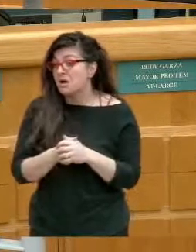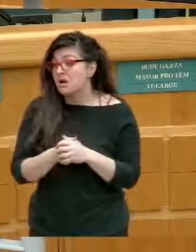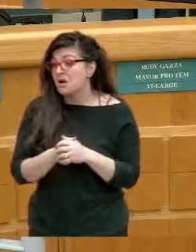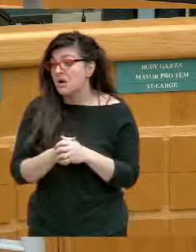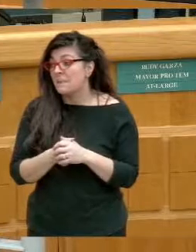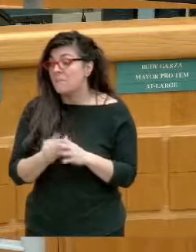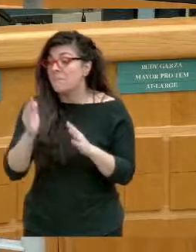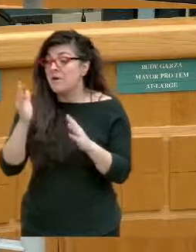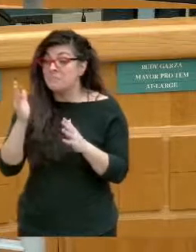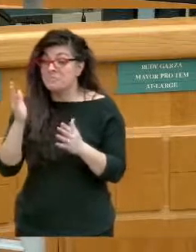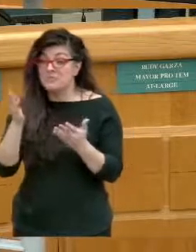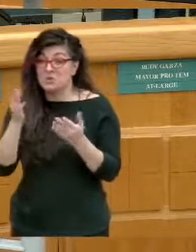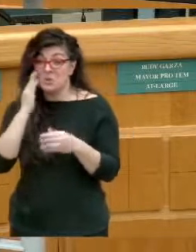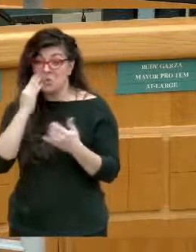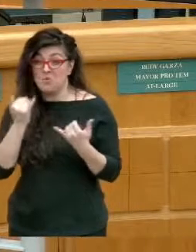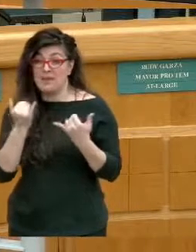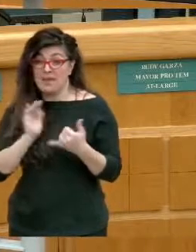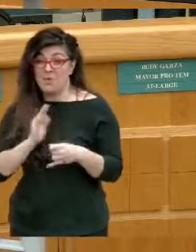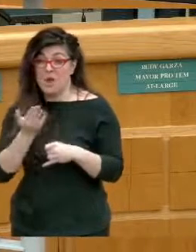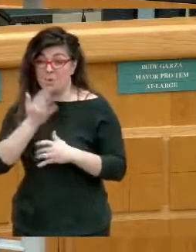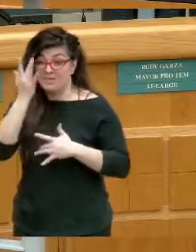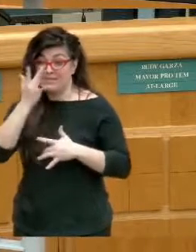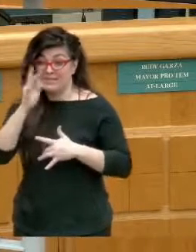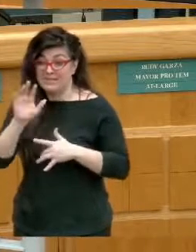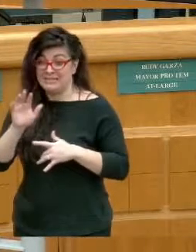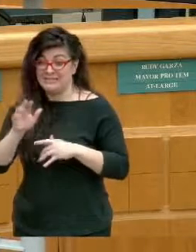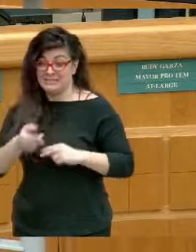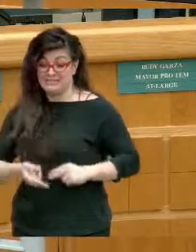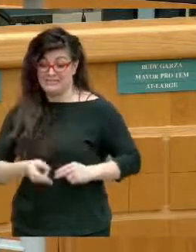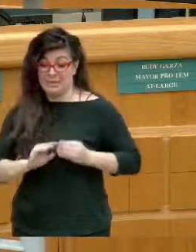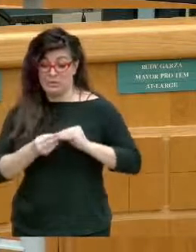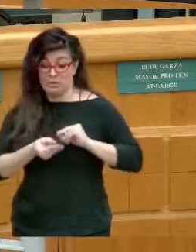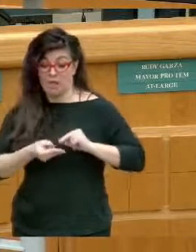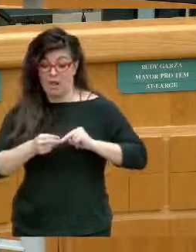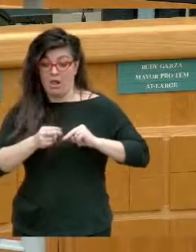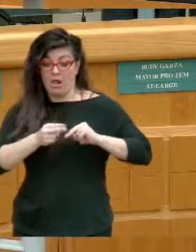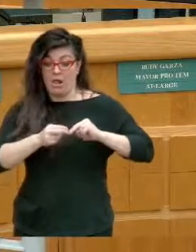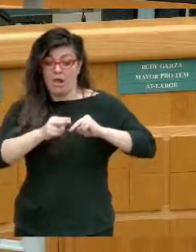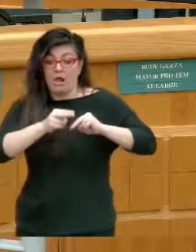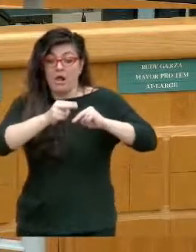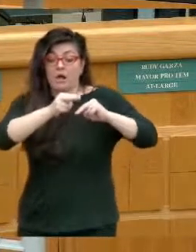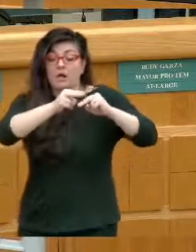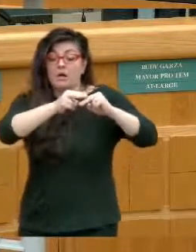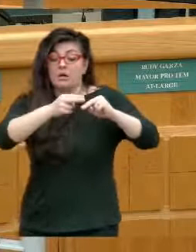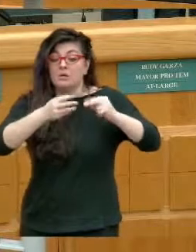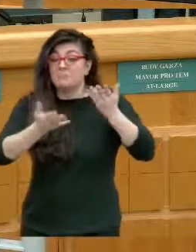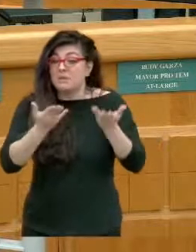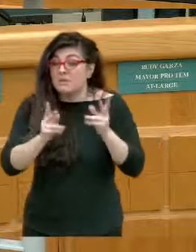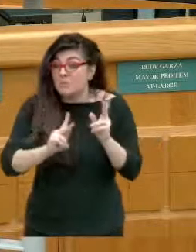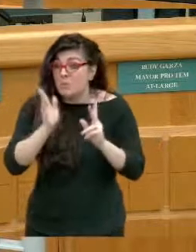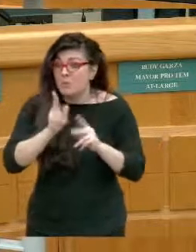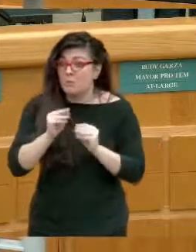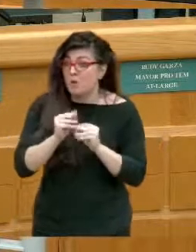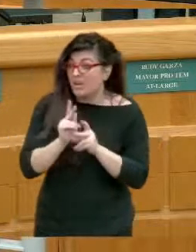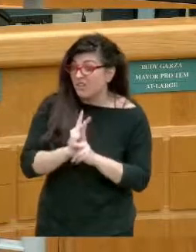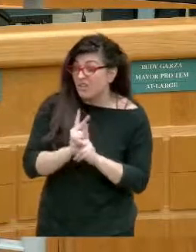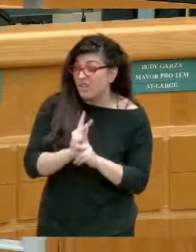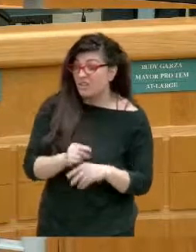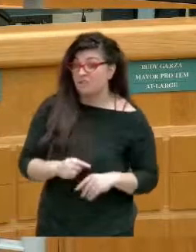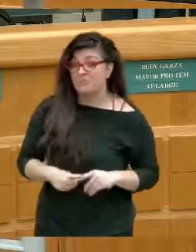going up so fast and so high. But I mean, inevitably, more contacts without